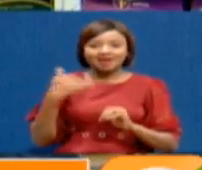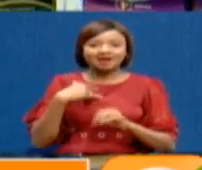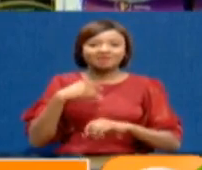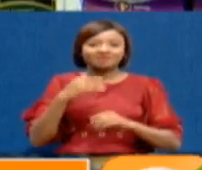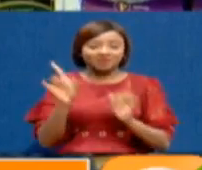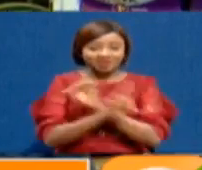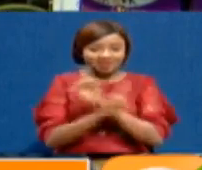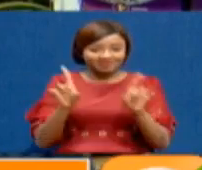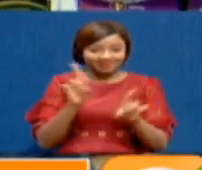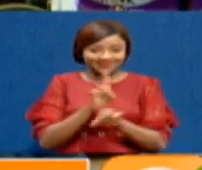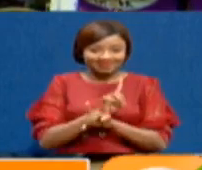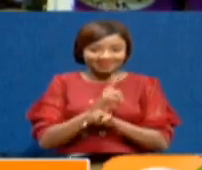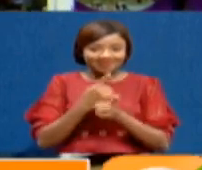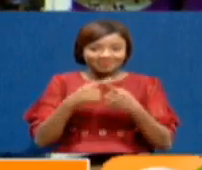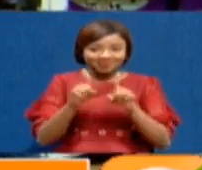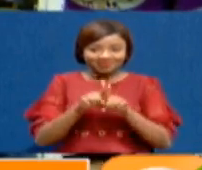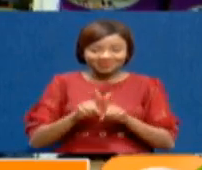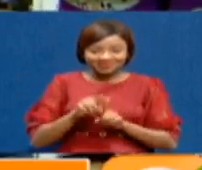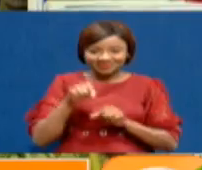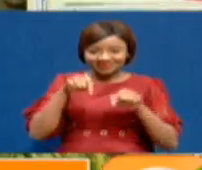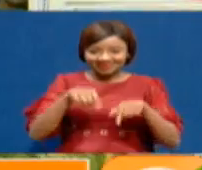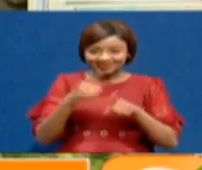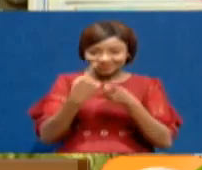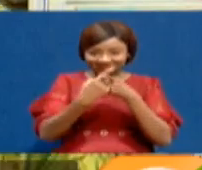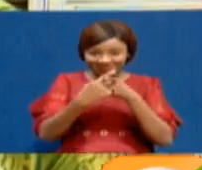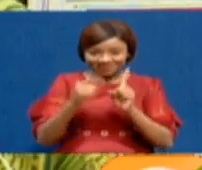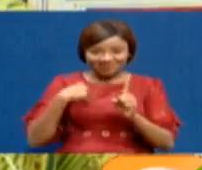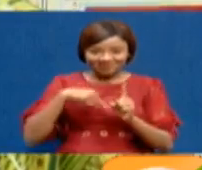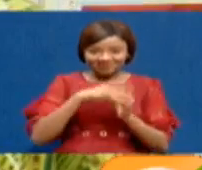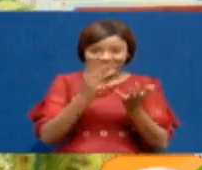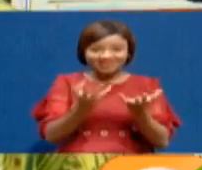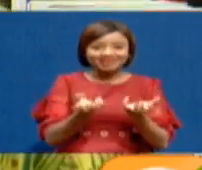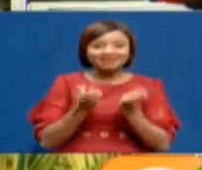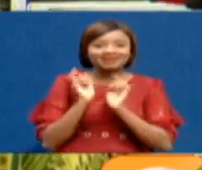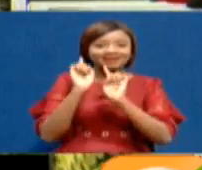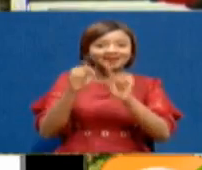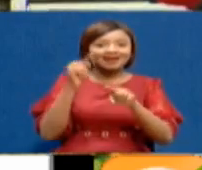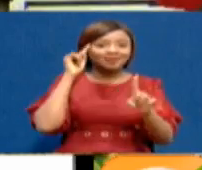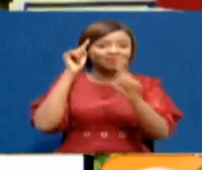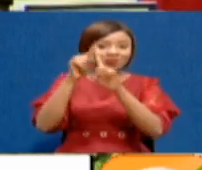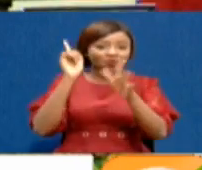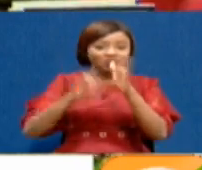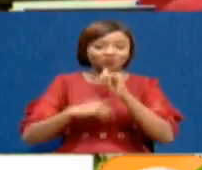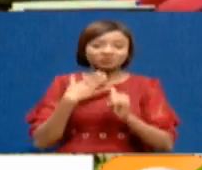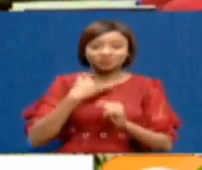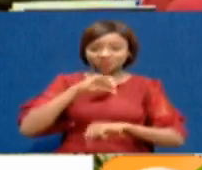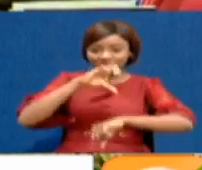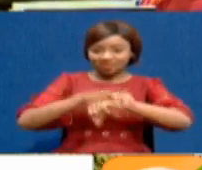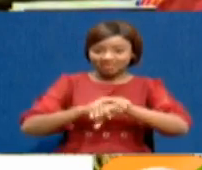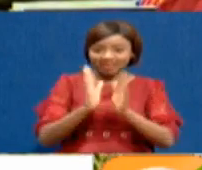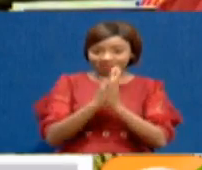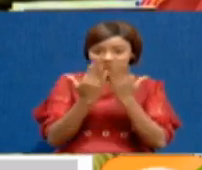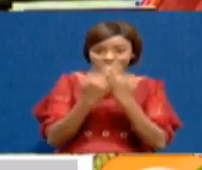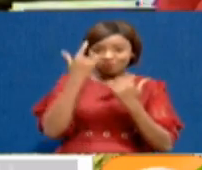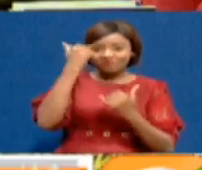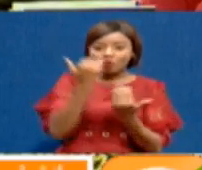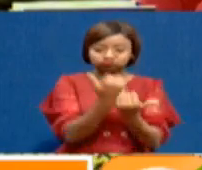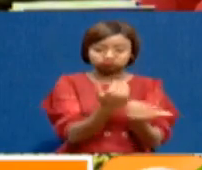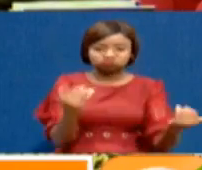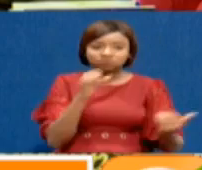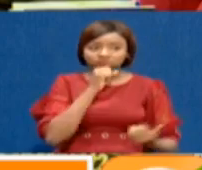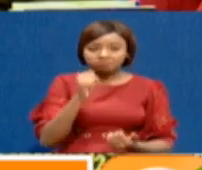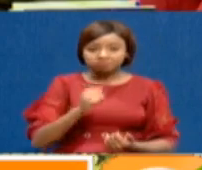that counter, and in form 1, you have to do it here. Nimefika hapa kutafuta vitabu vya wajukuu wangu na